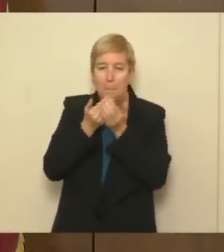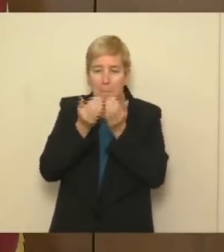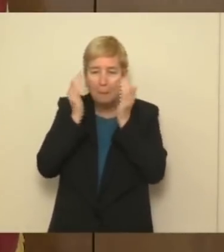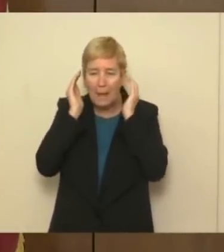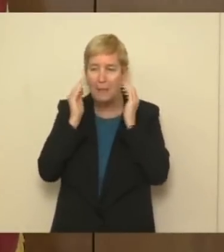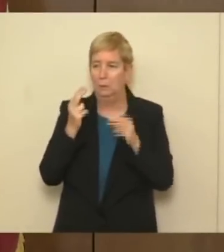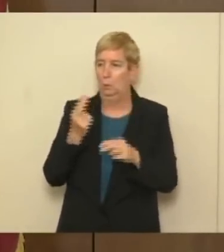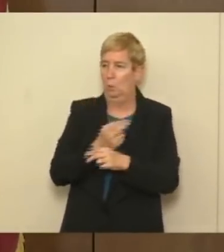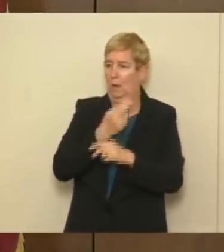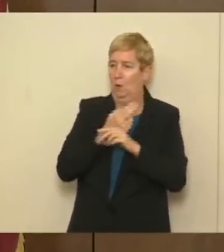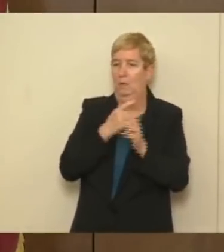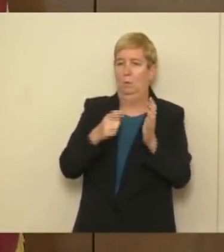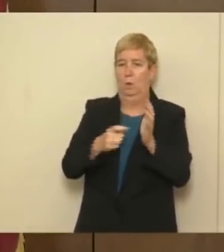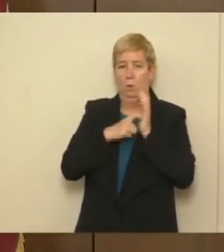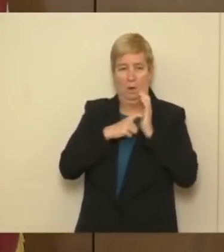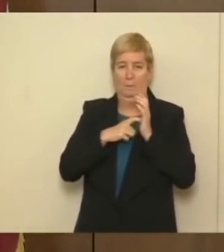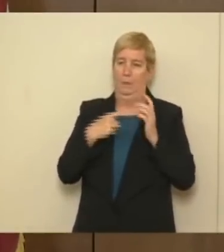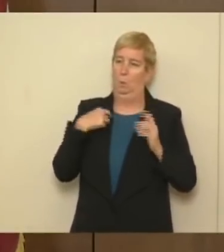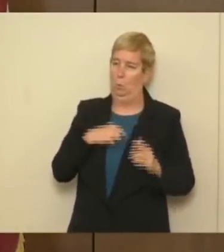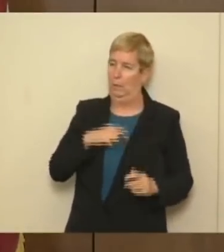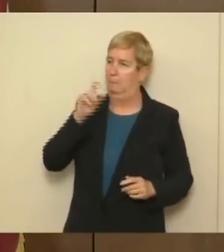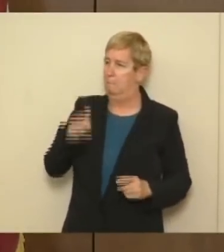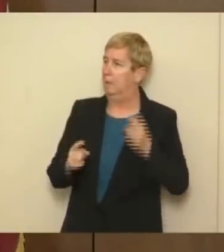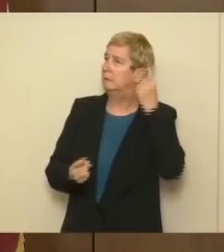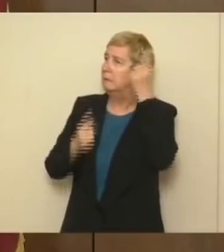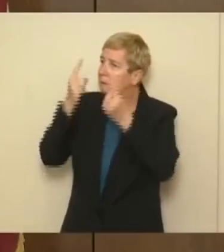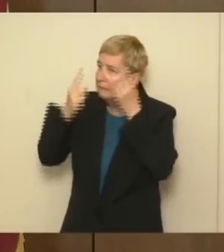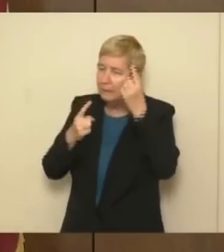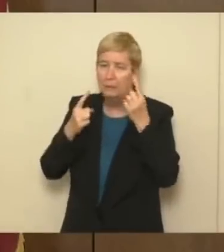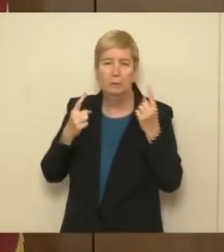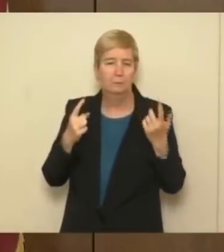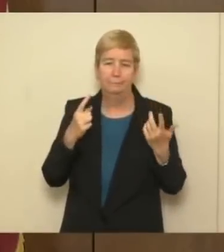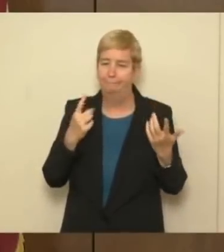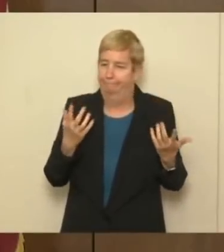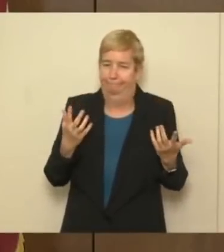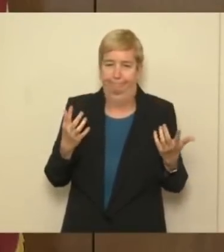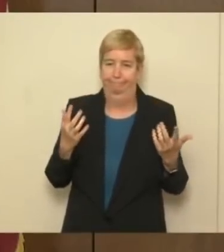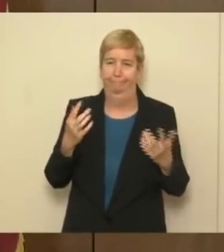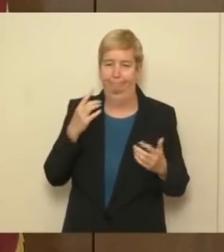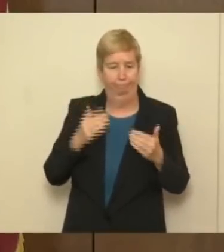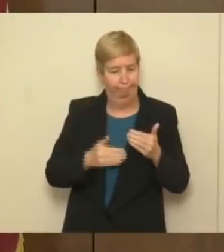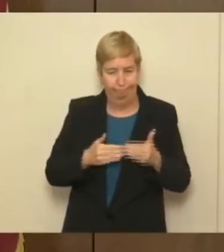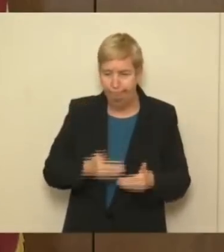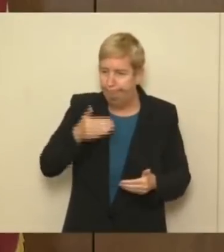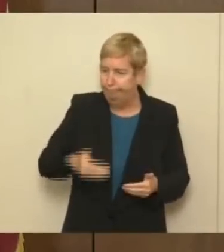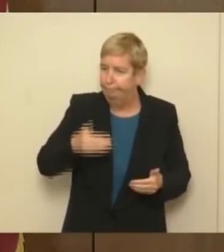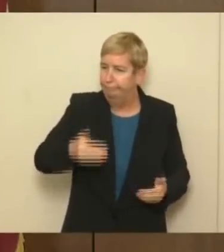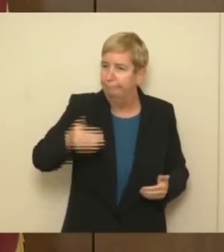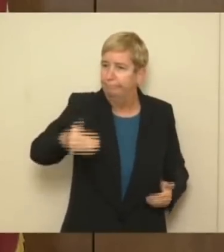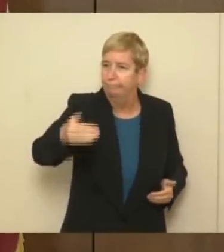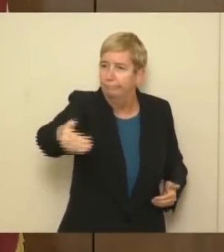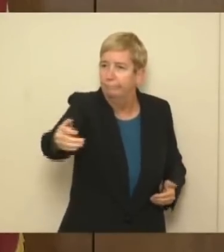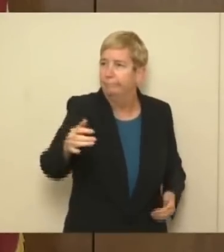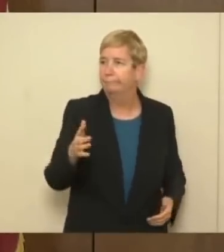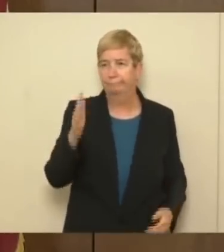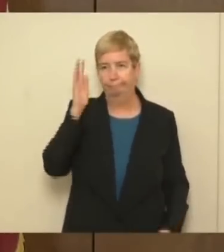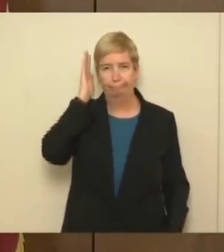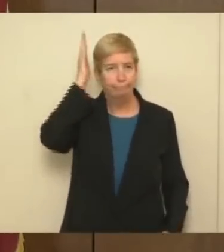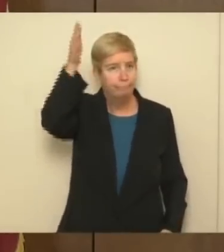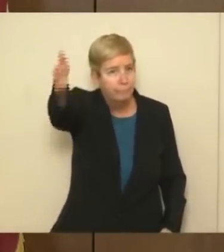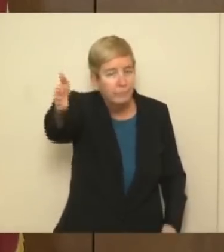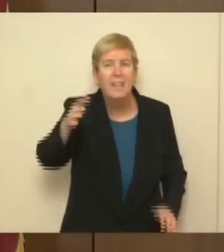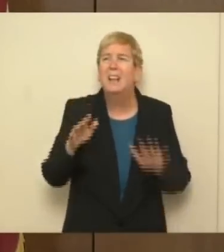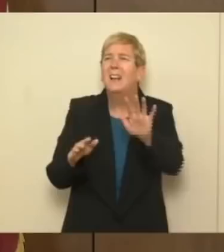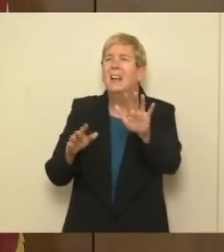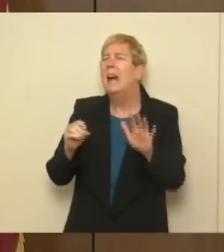something that we take into consideration now for every single decision. And I was hopeful because I have to say, and I've been hard on New